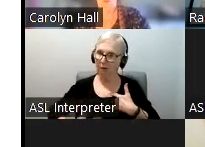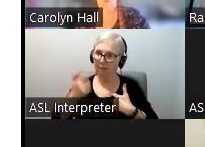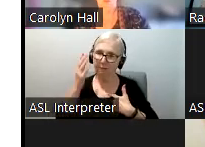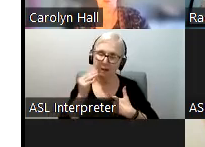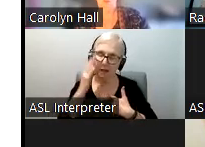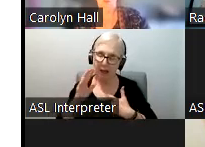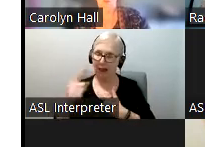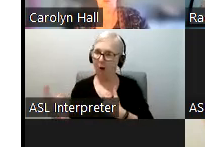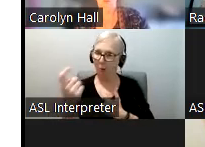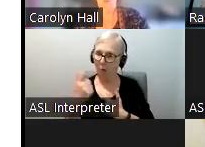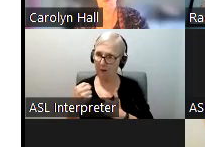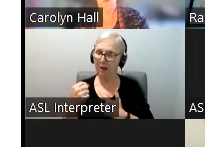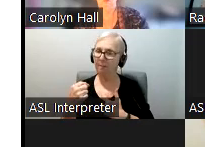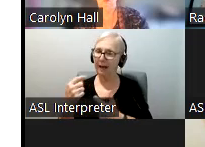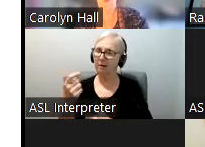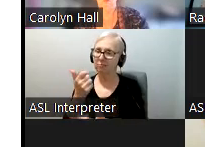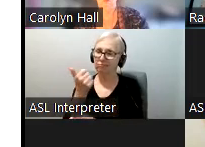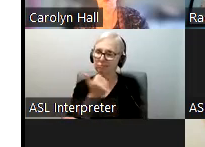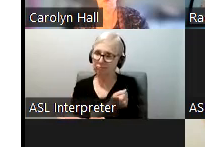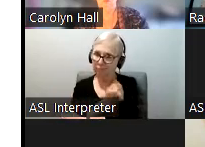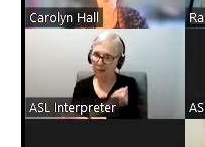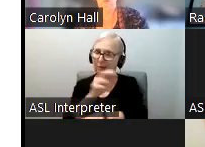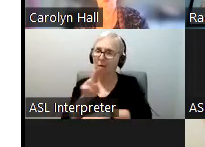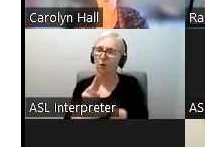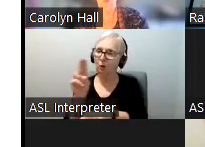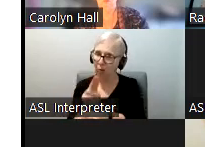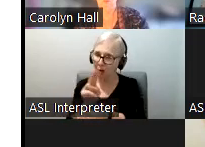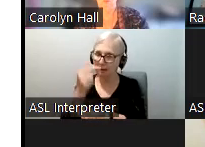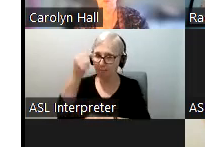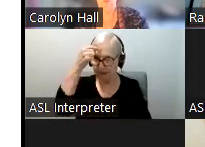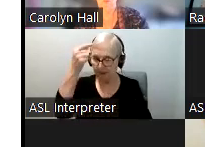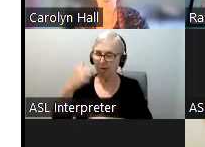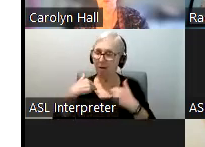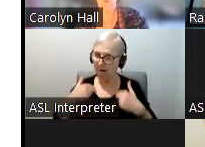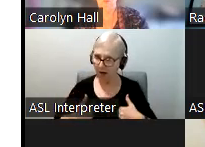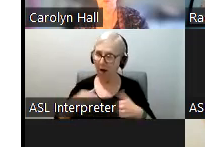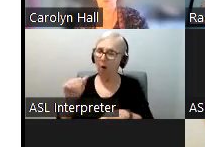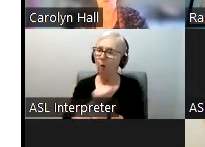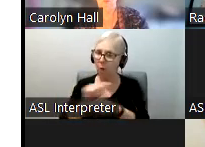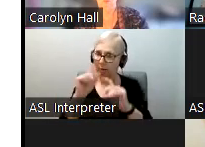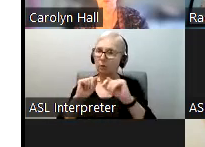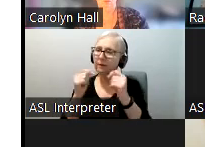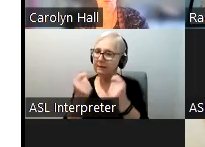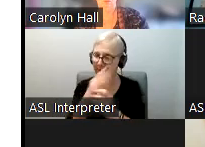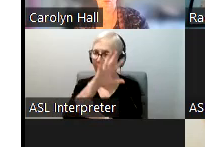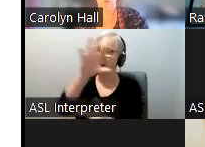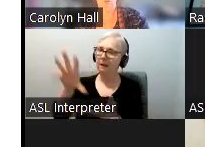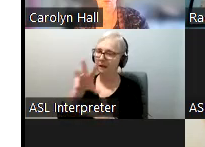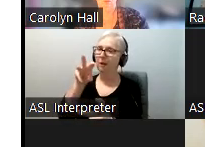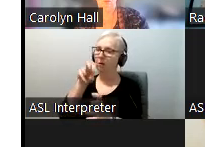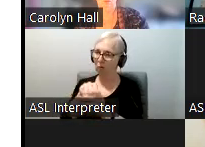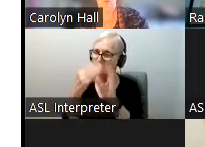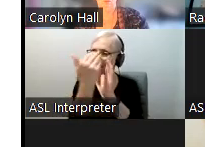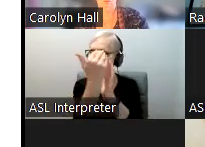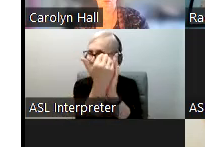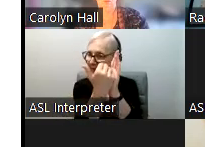use, mental health. I will work with the BHA team to, have as inclusive of a list as possible